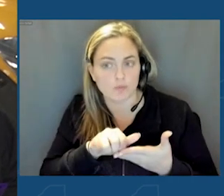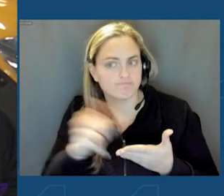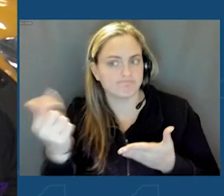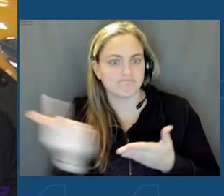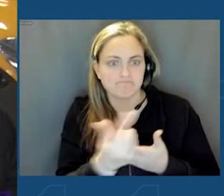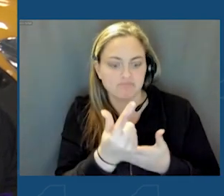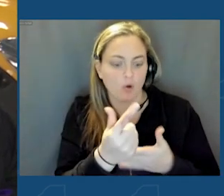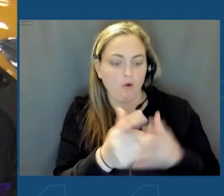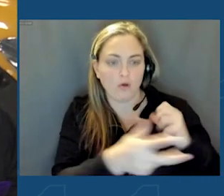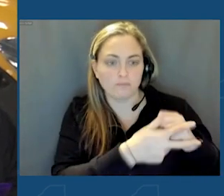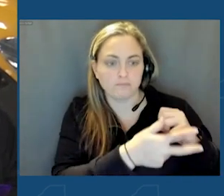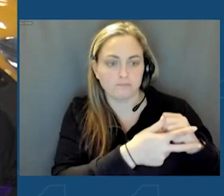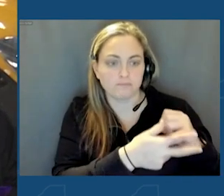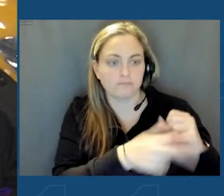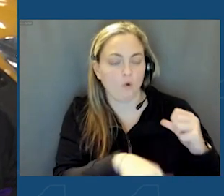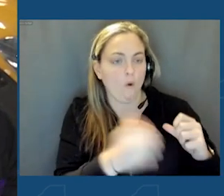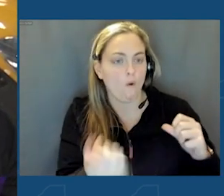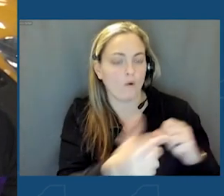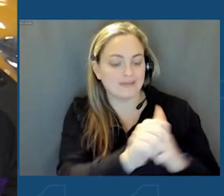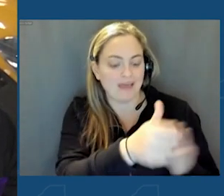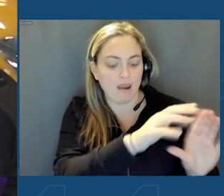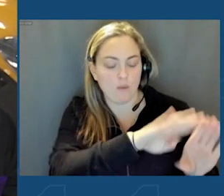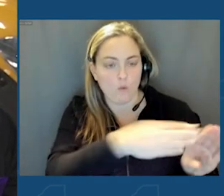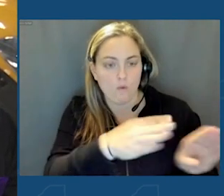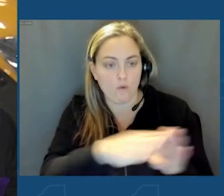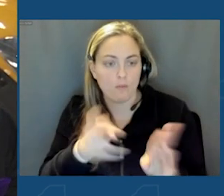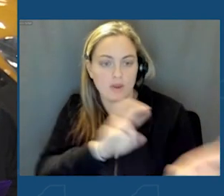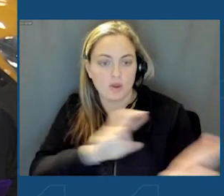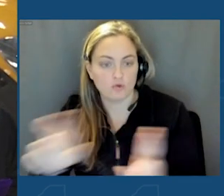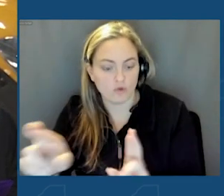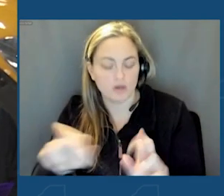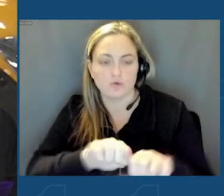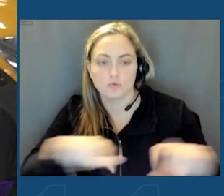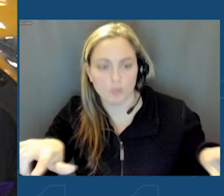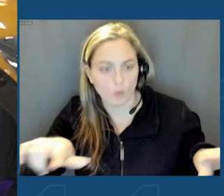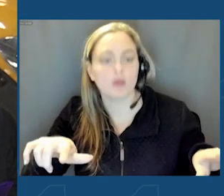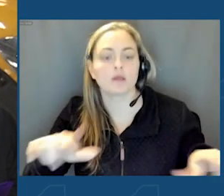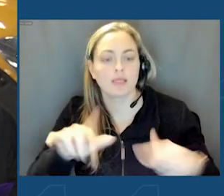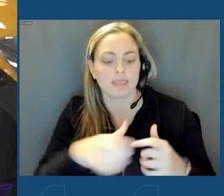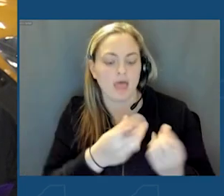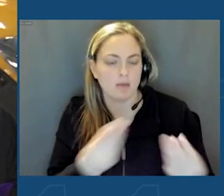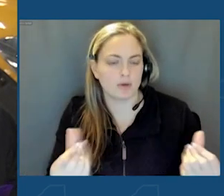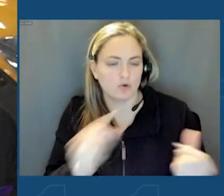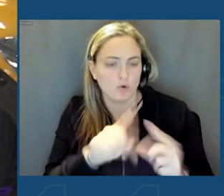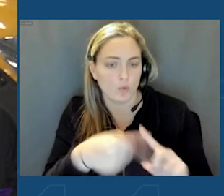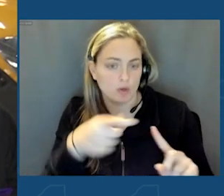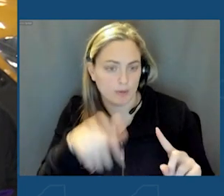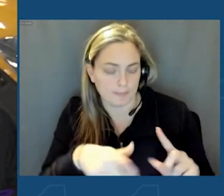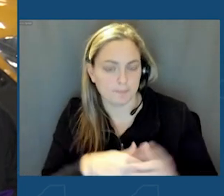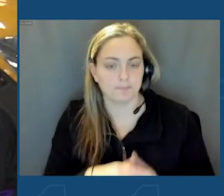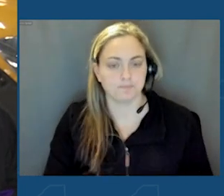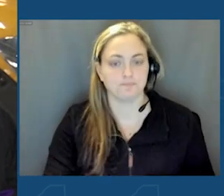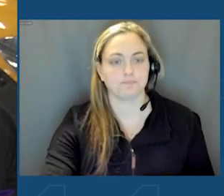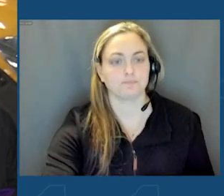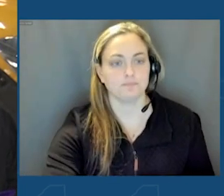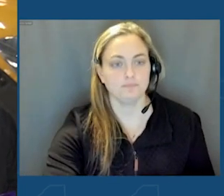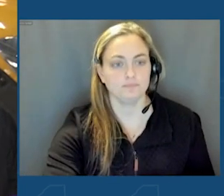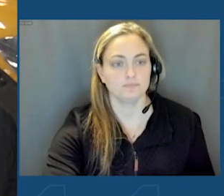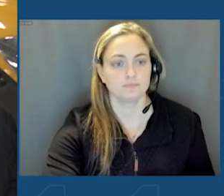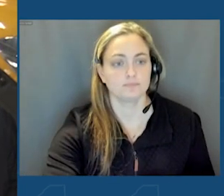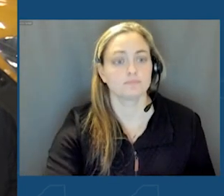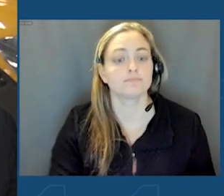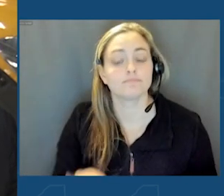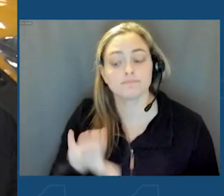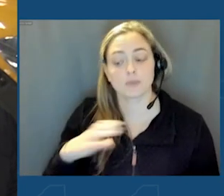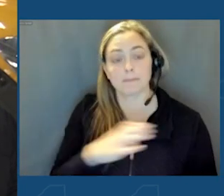stockpiles all 10 across the state are open and ready to deploy that material as needed commissioner Dominguez